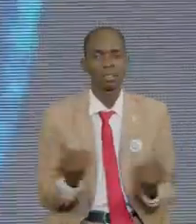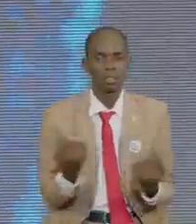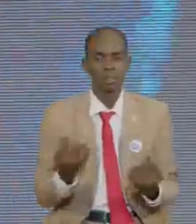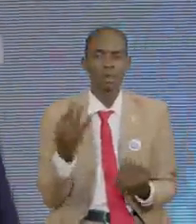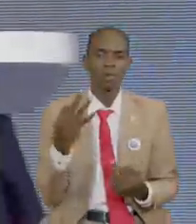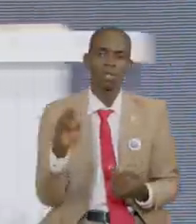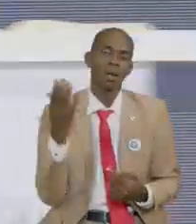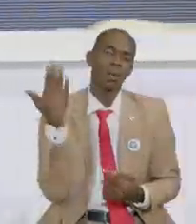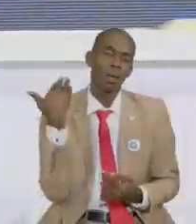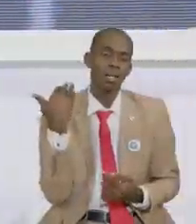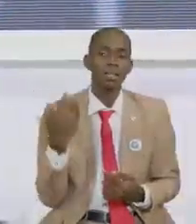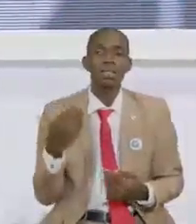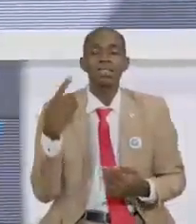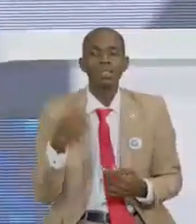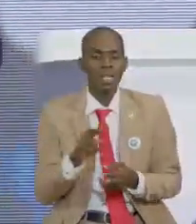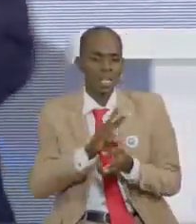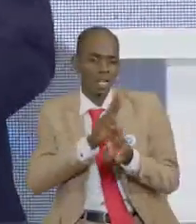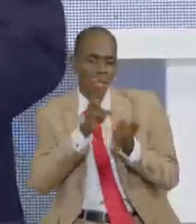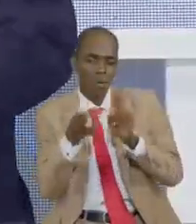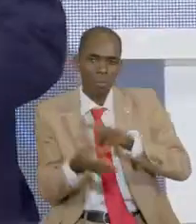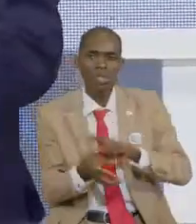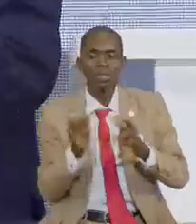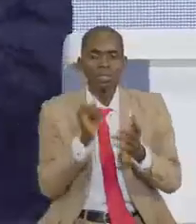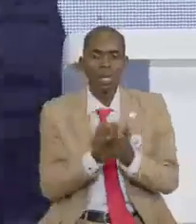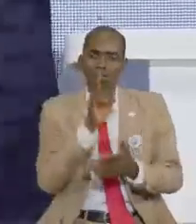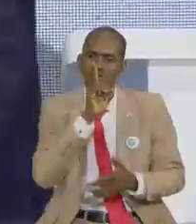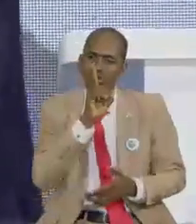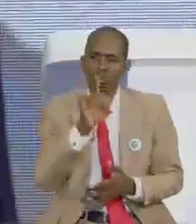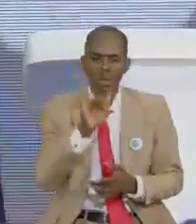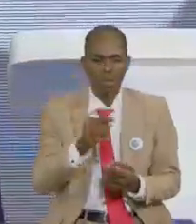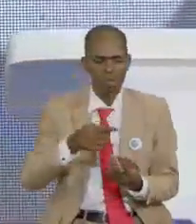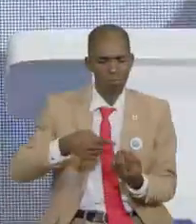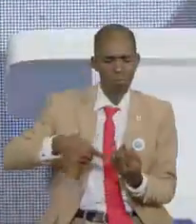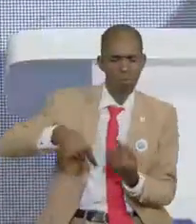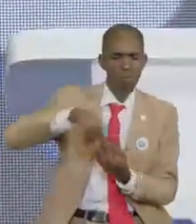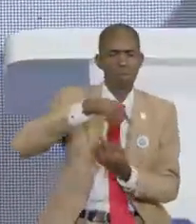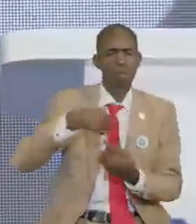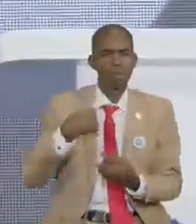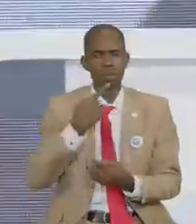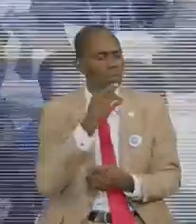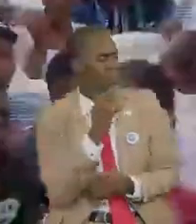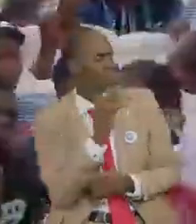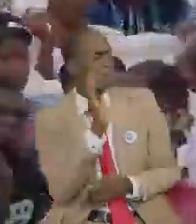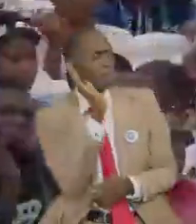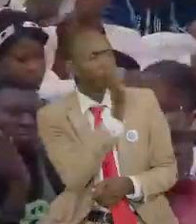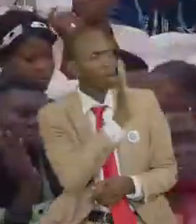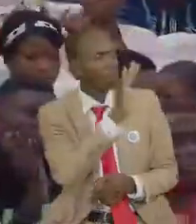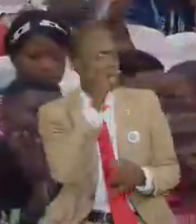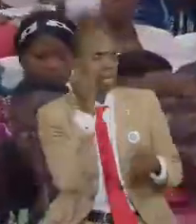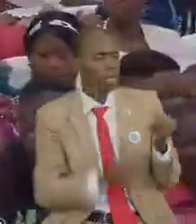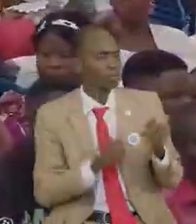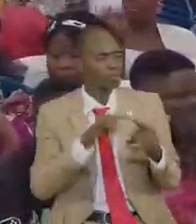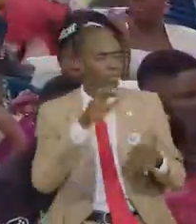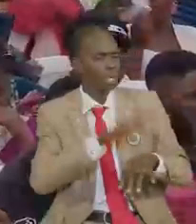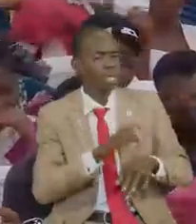the repentance that actually turns us around and we say bye-bye to the past. We're now going to have a